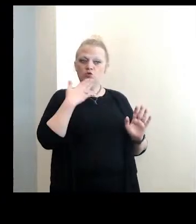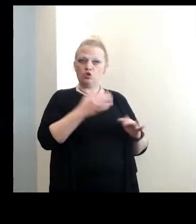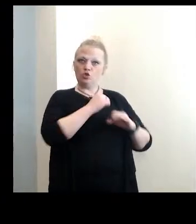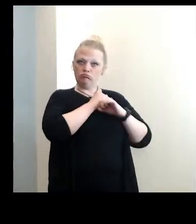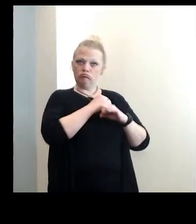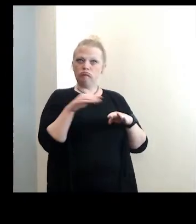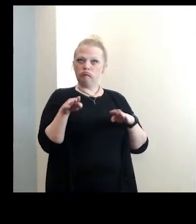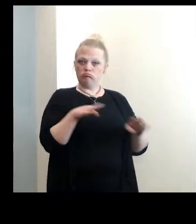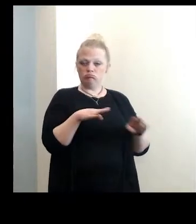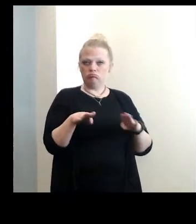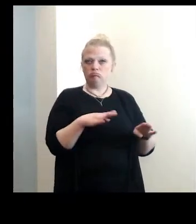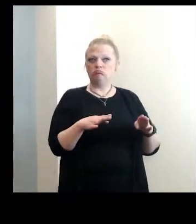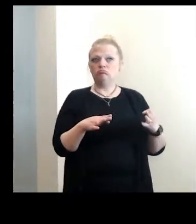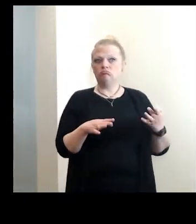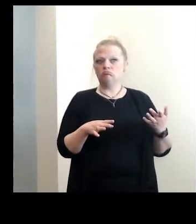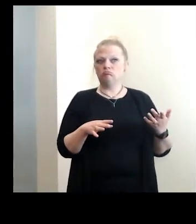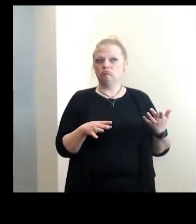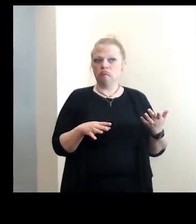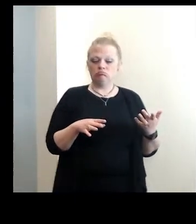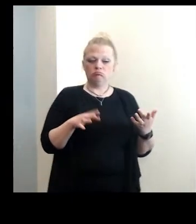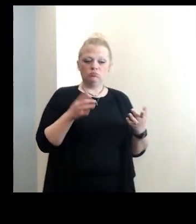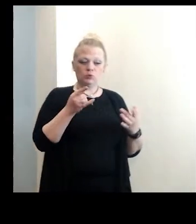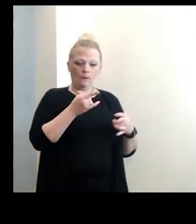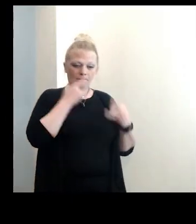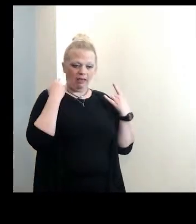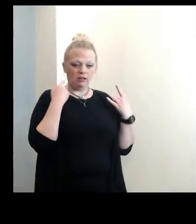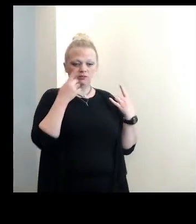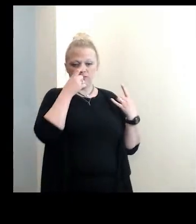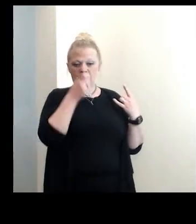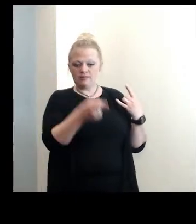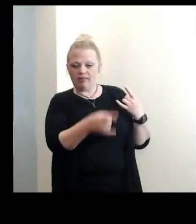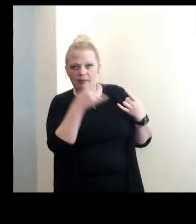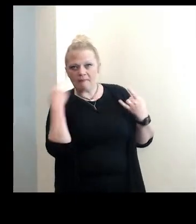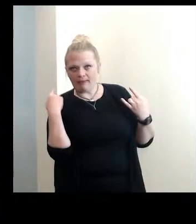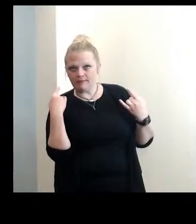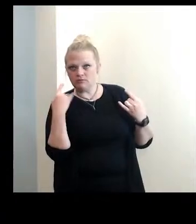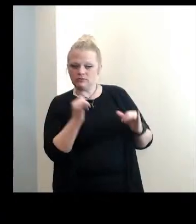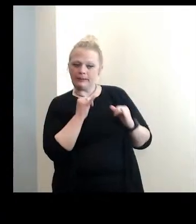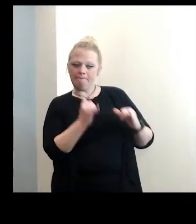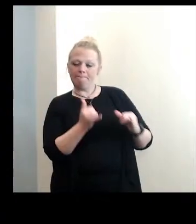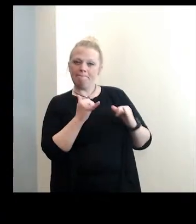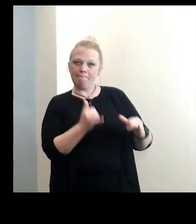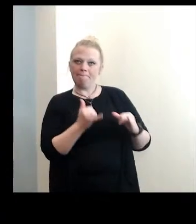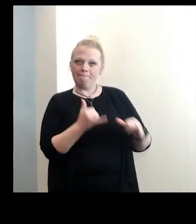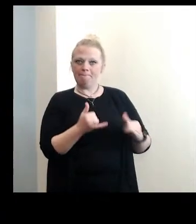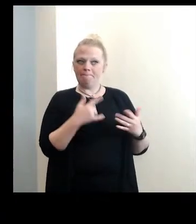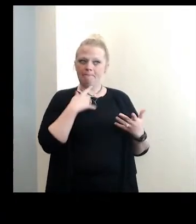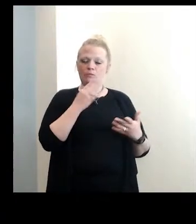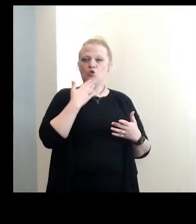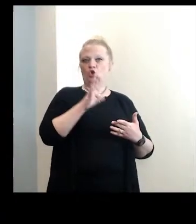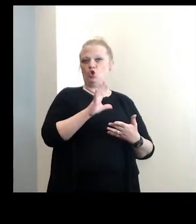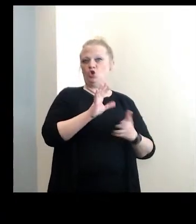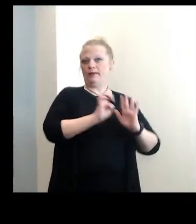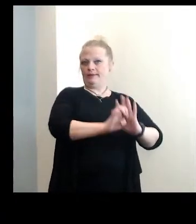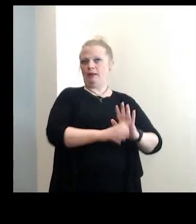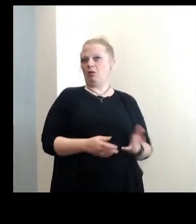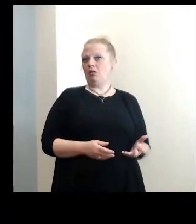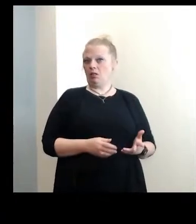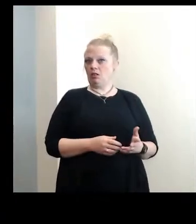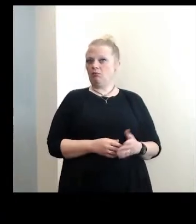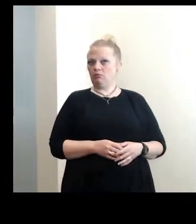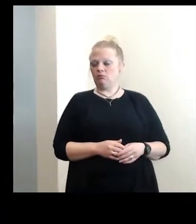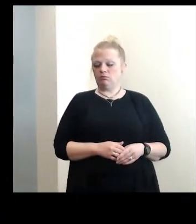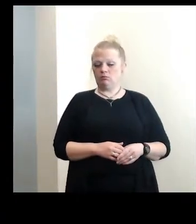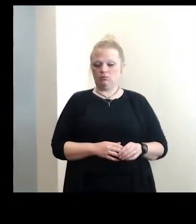preventive behavior, and they're masking just like their kids have to mask, so they can set an example.